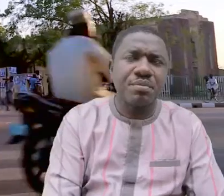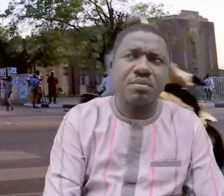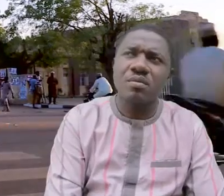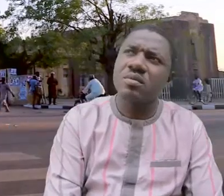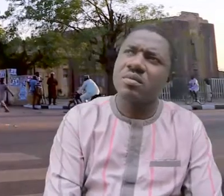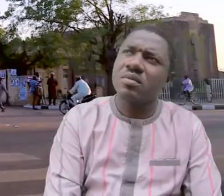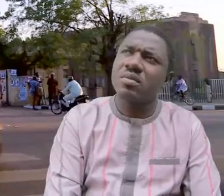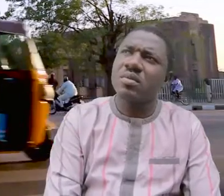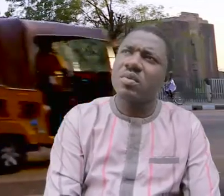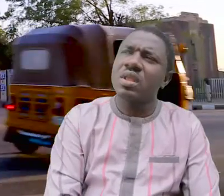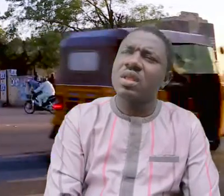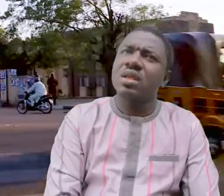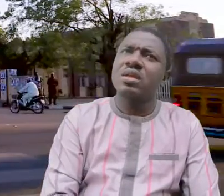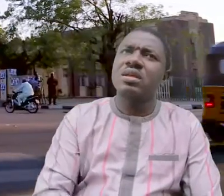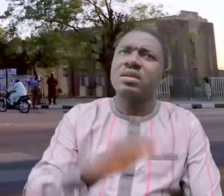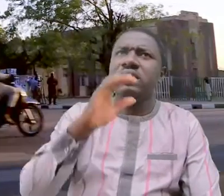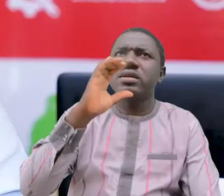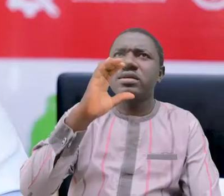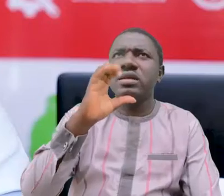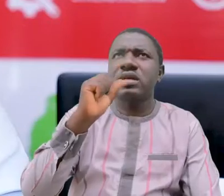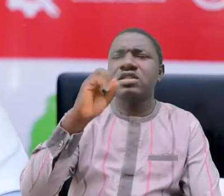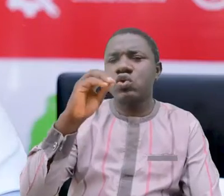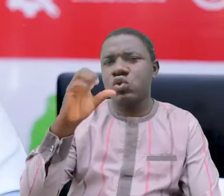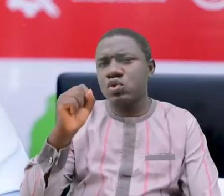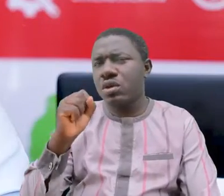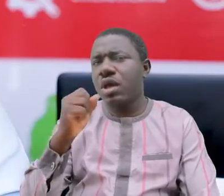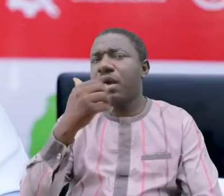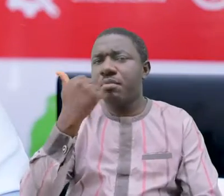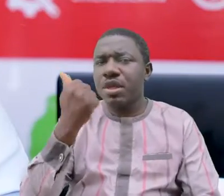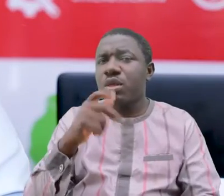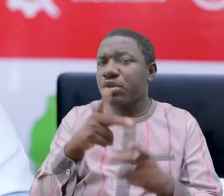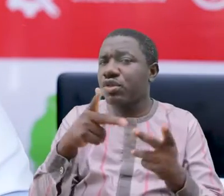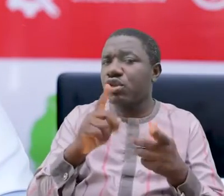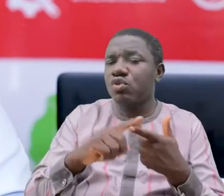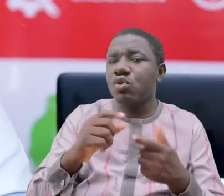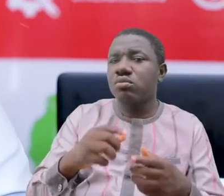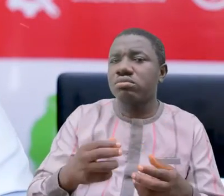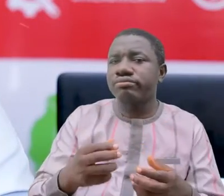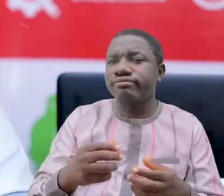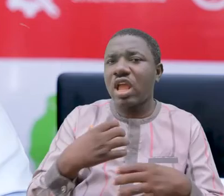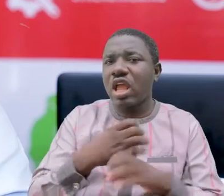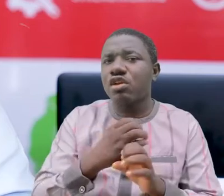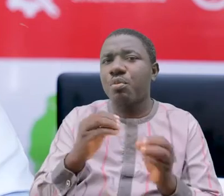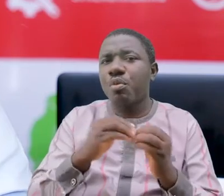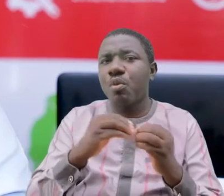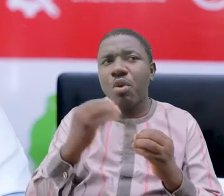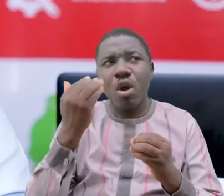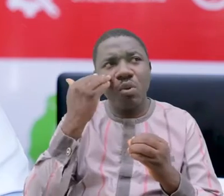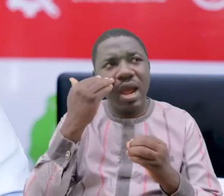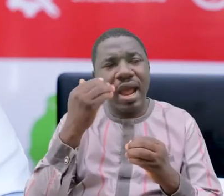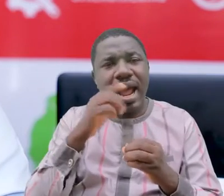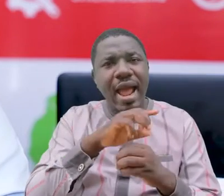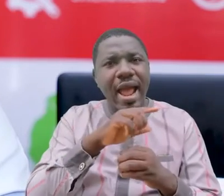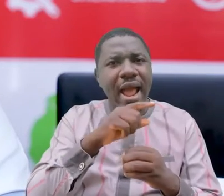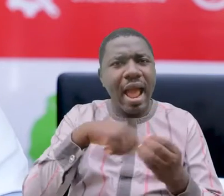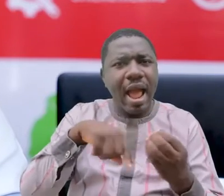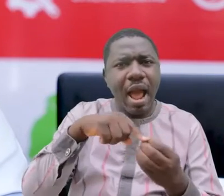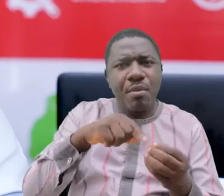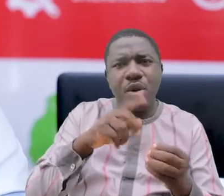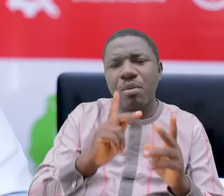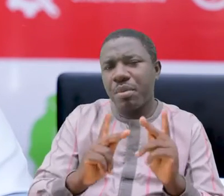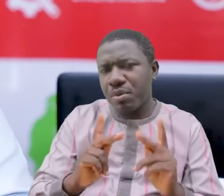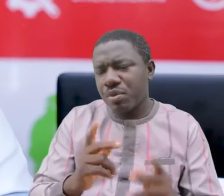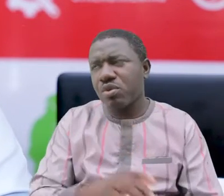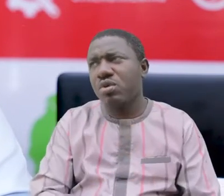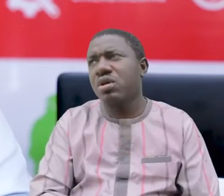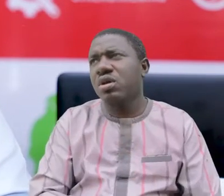to provide for them, and civil society organizations are in the best position to raise awareness